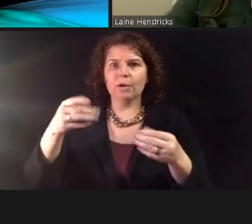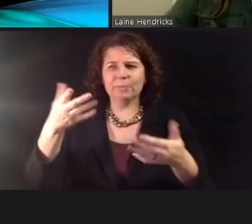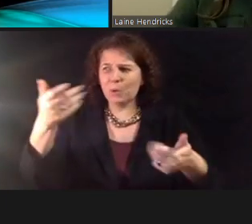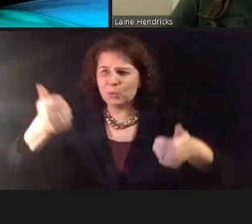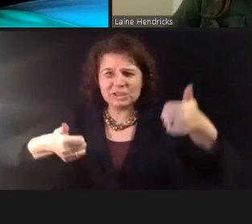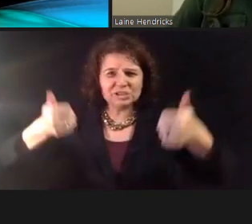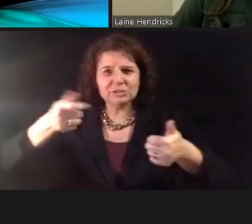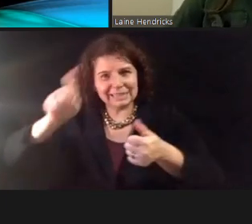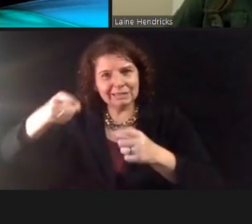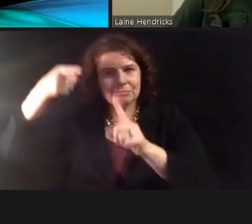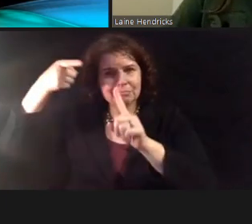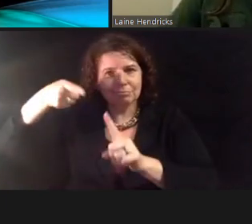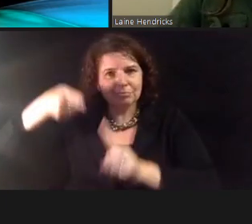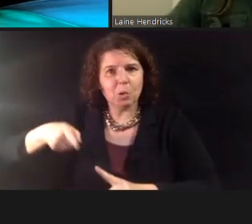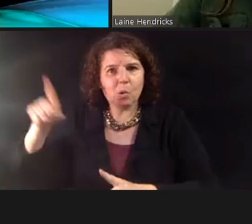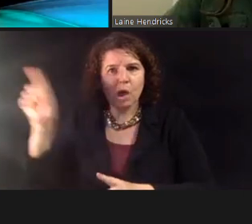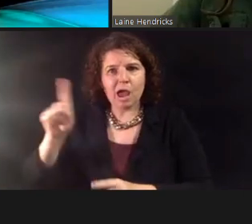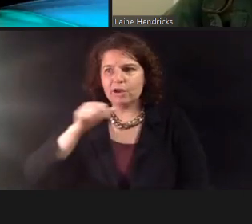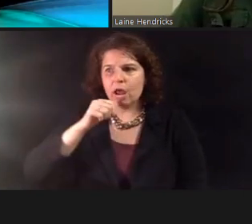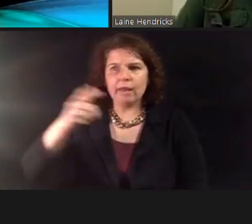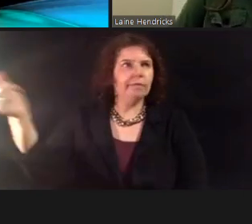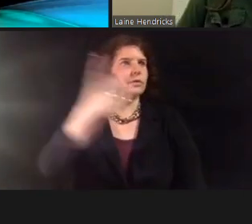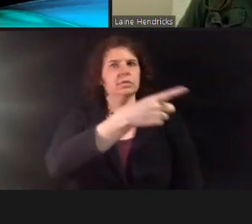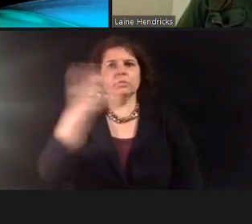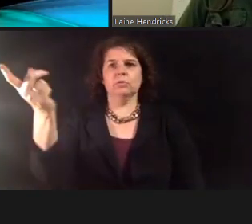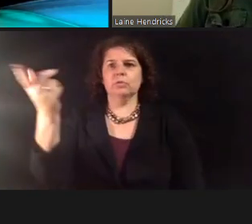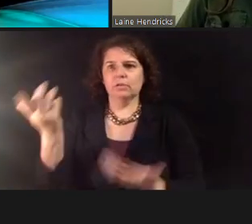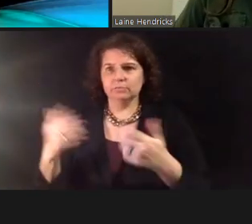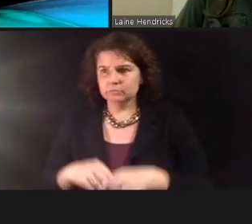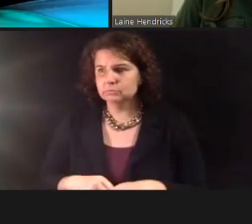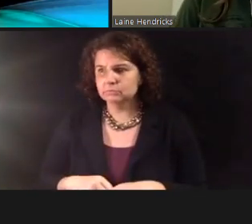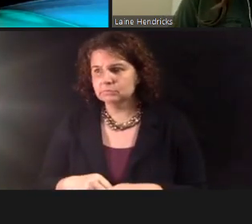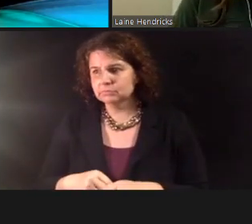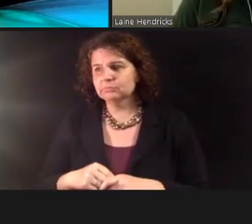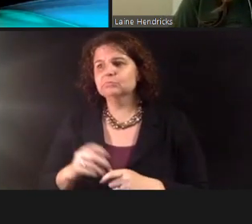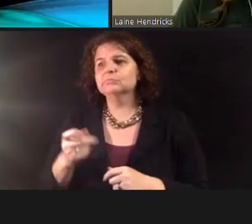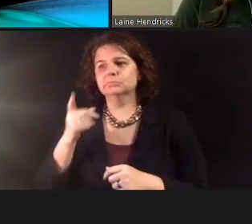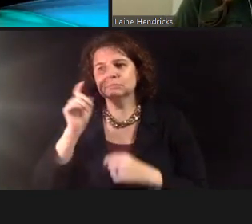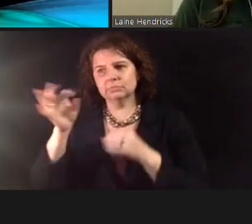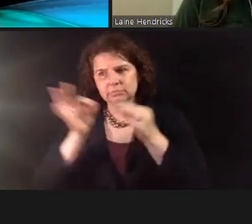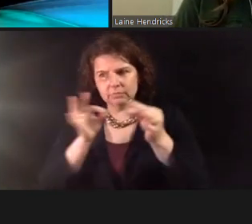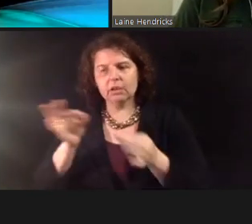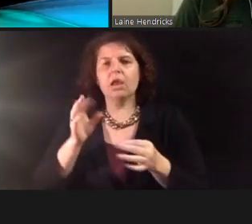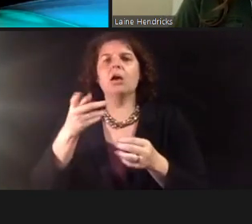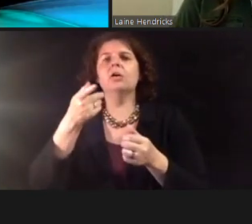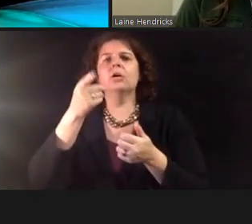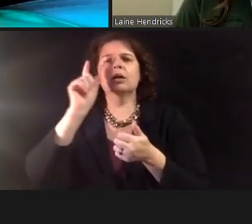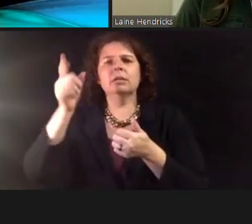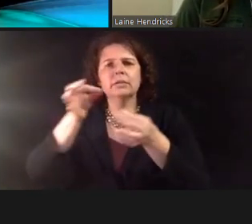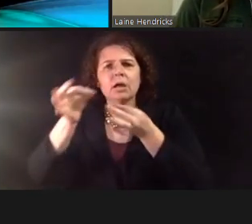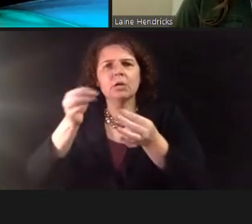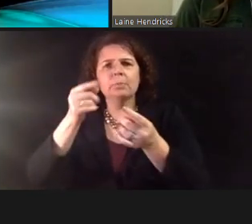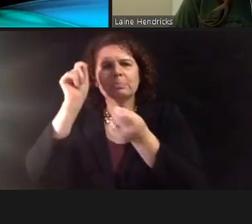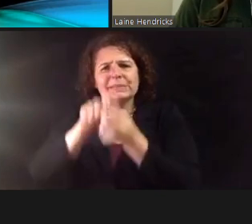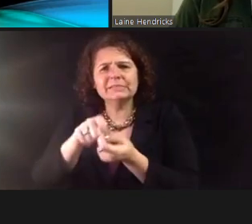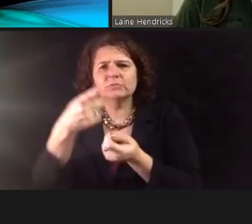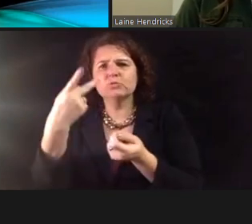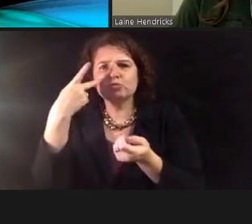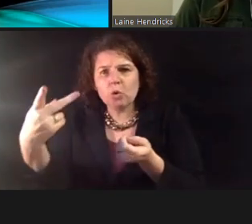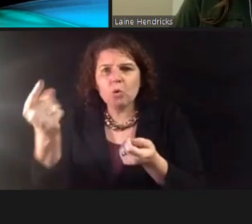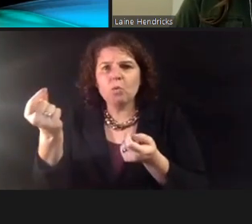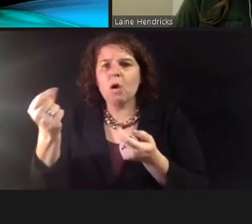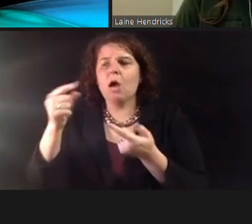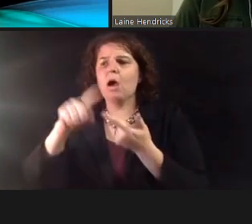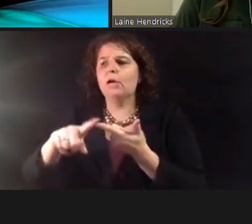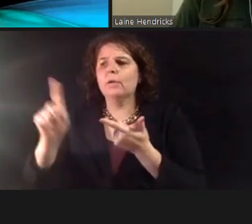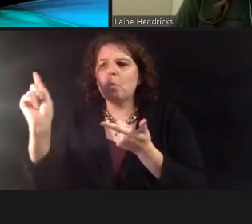and a time and a place with enough information so that we can actually analyze whether a violation has been made would really, really help. And that's on the